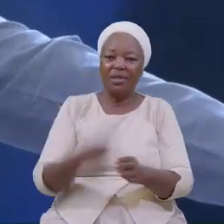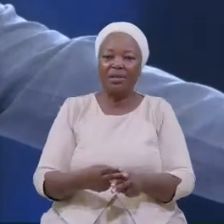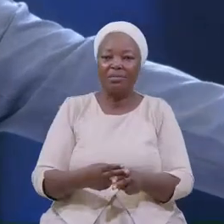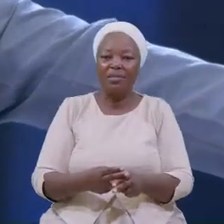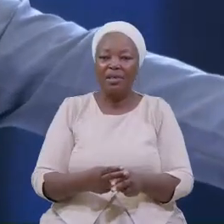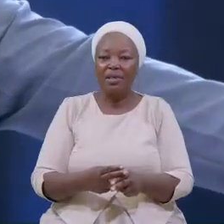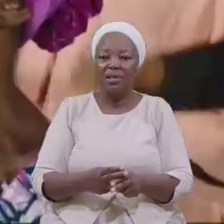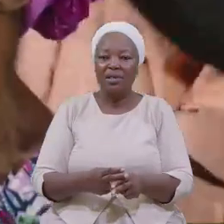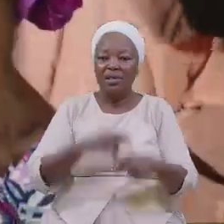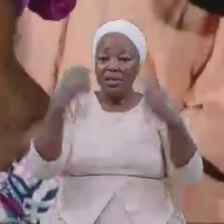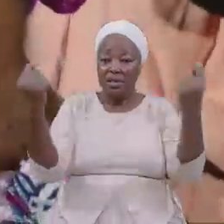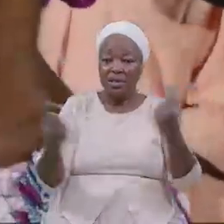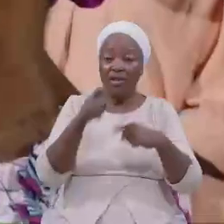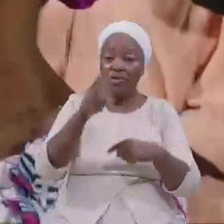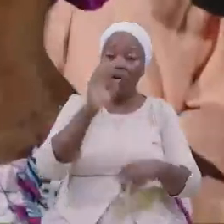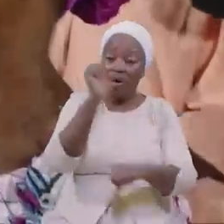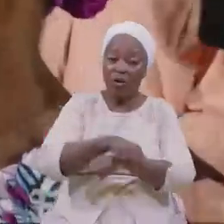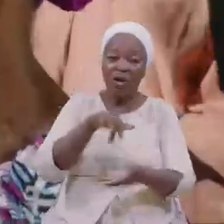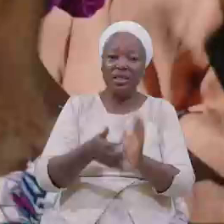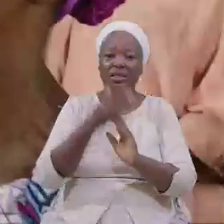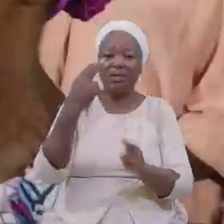Sin, you have conquered.